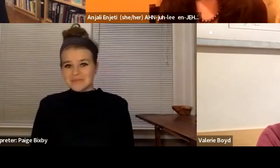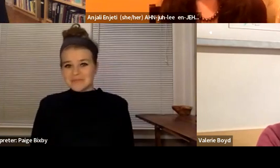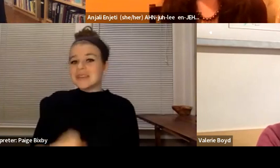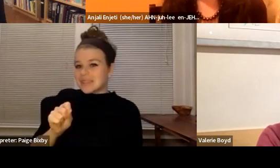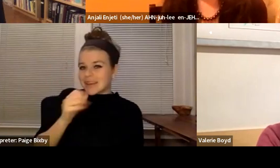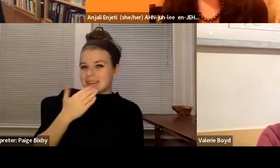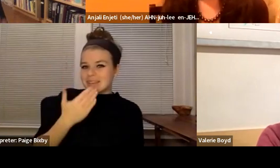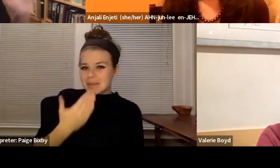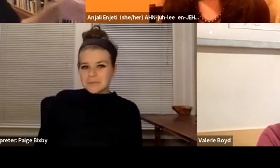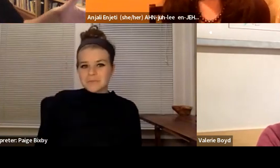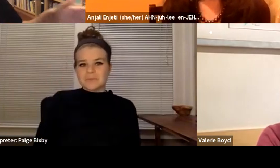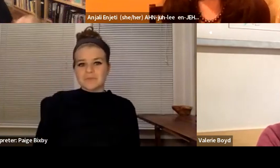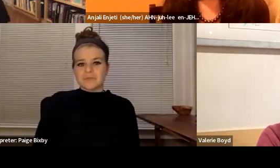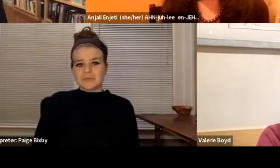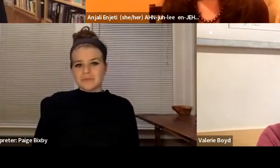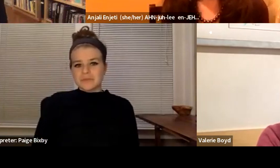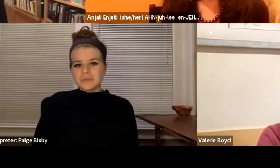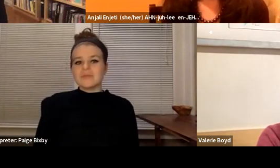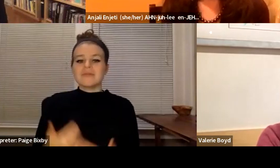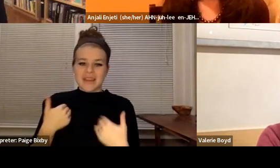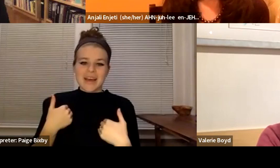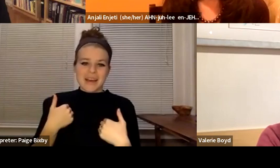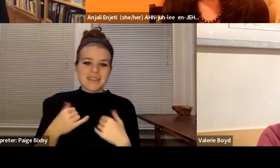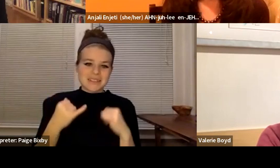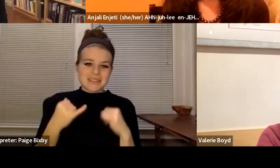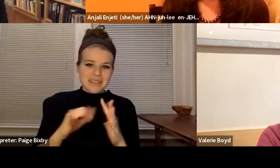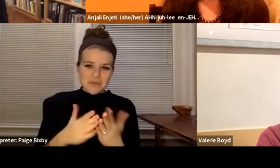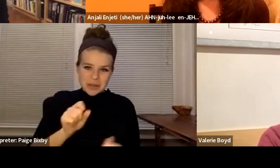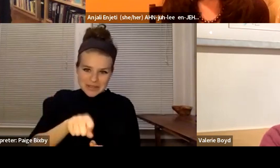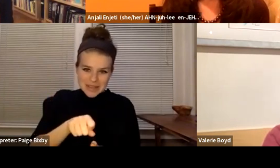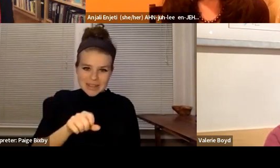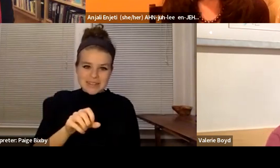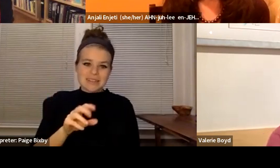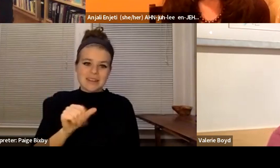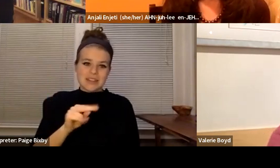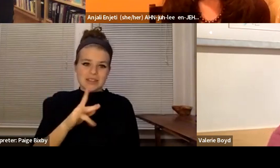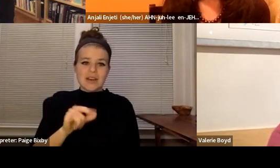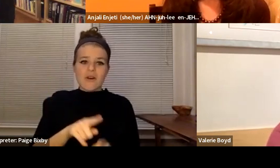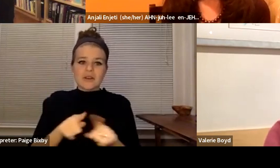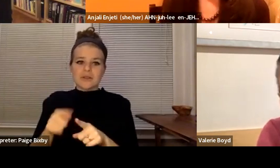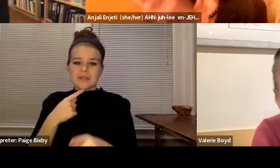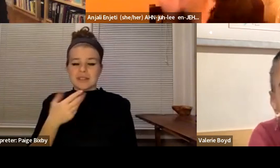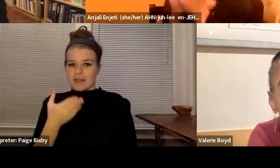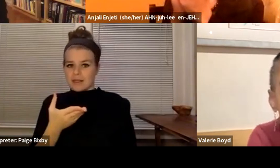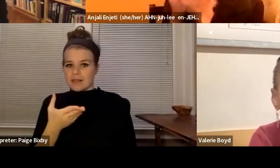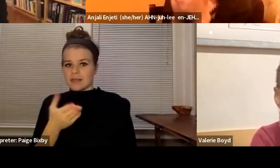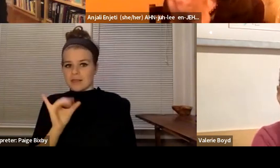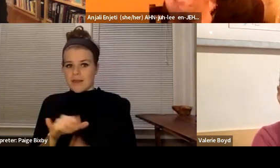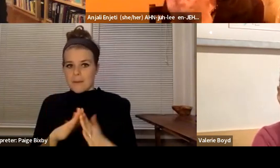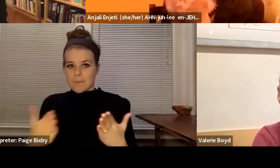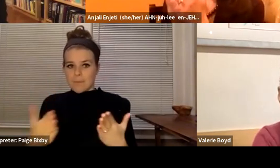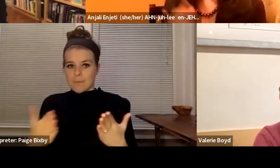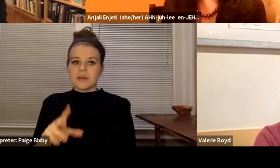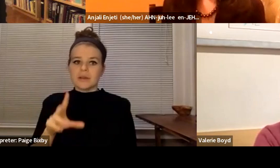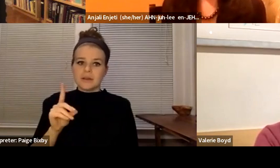Thank you. I had Craft in the Real World also. I would also say David Moore, this is also Georgia,